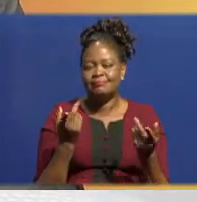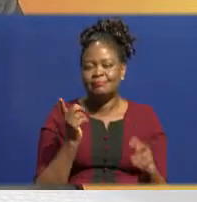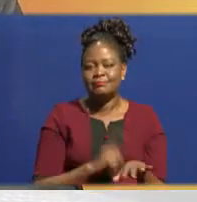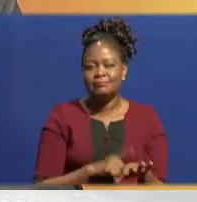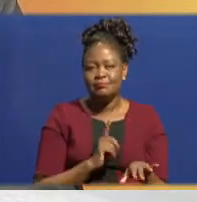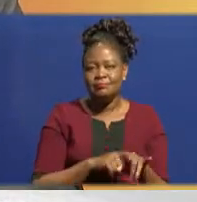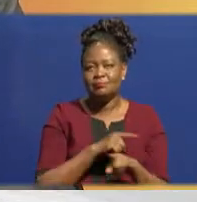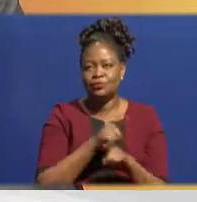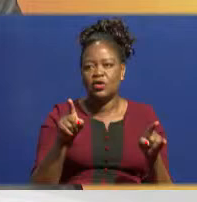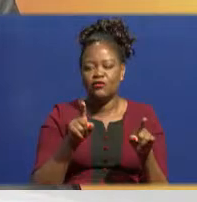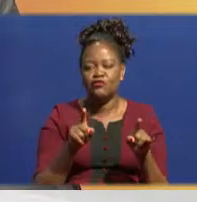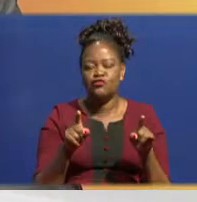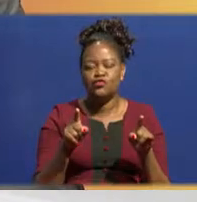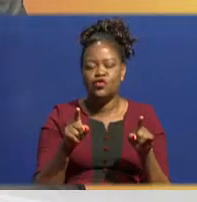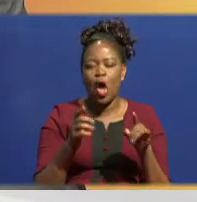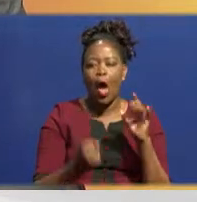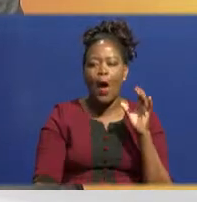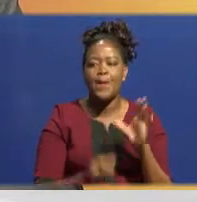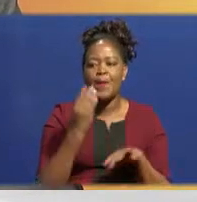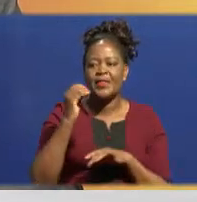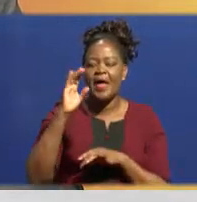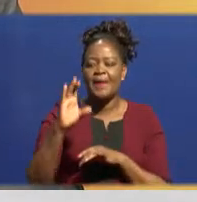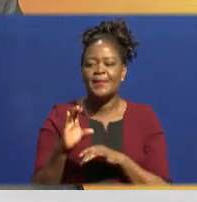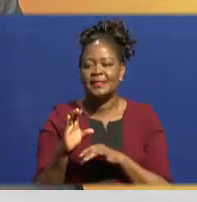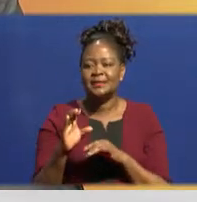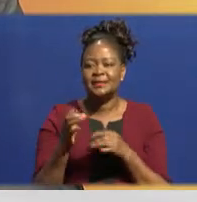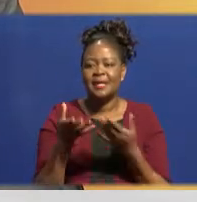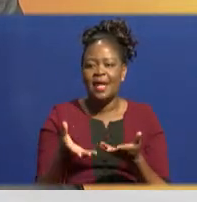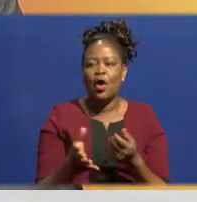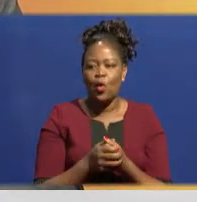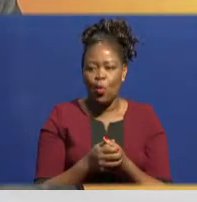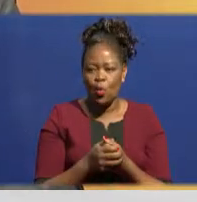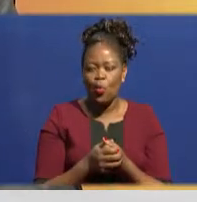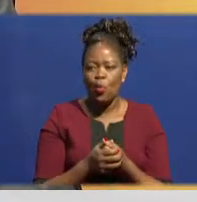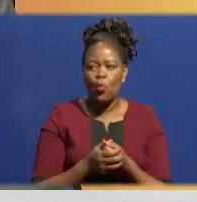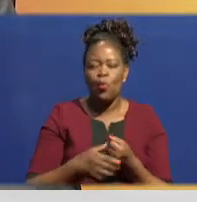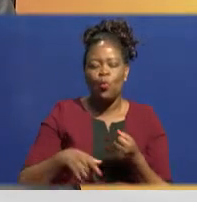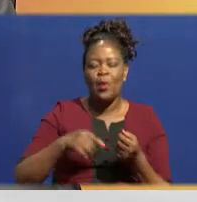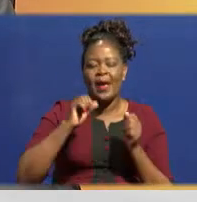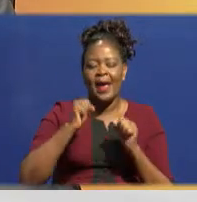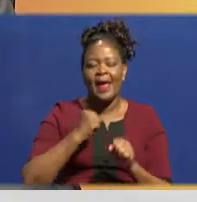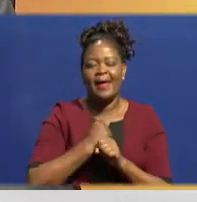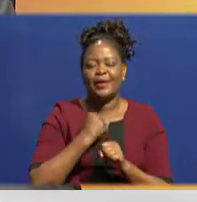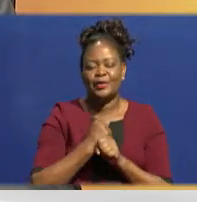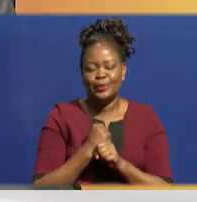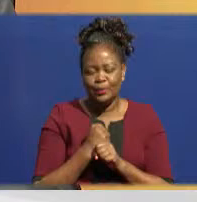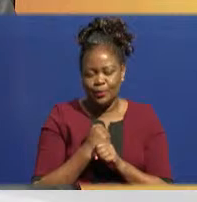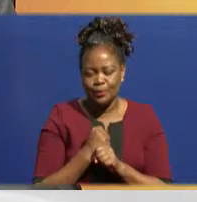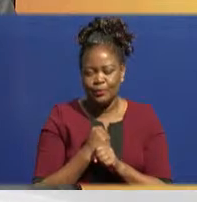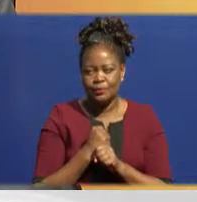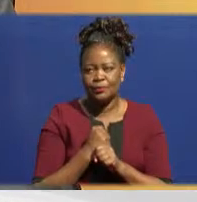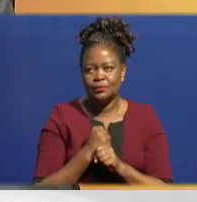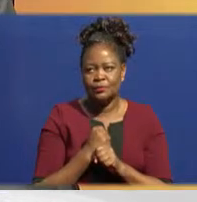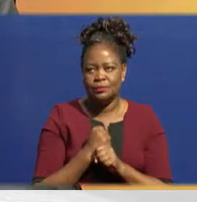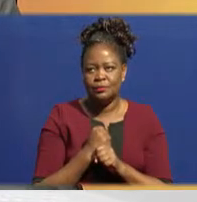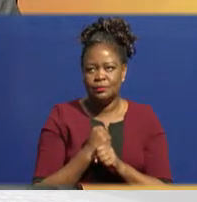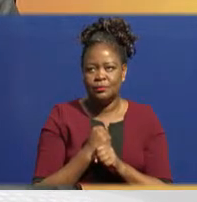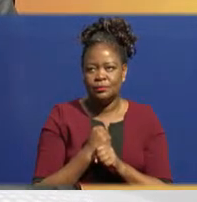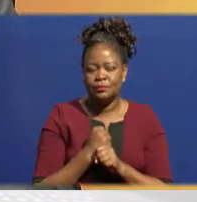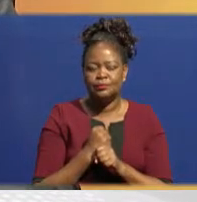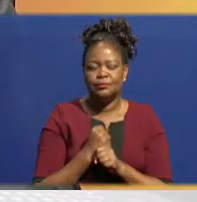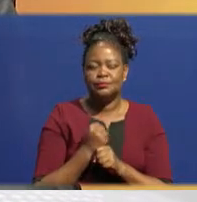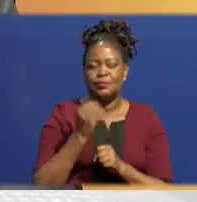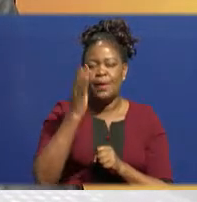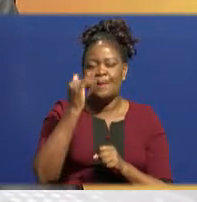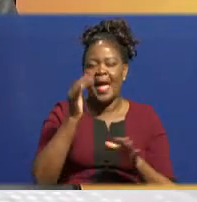once you have constituted the IEBC, now we could conduct the